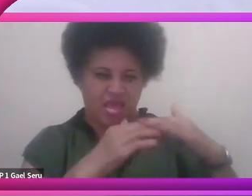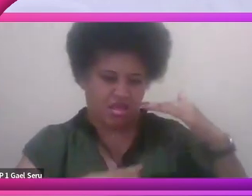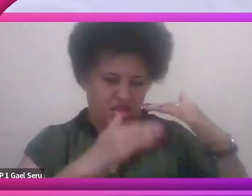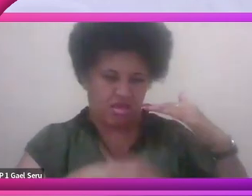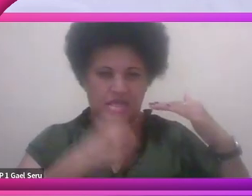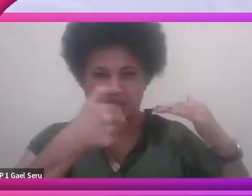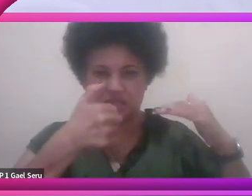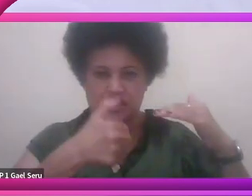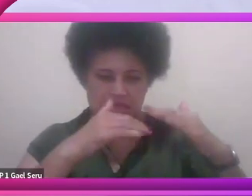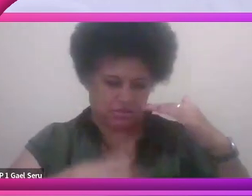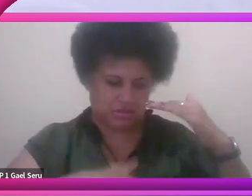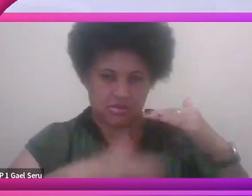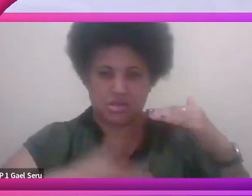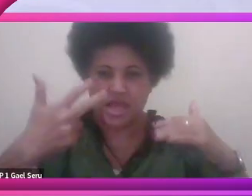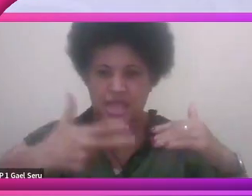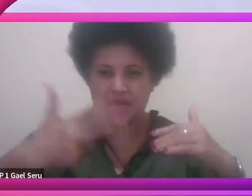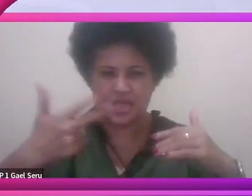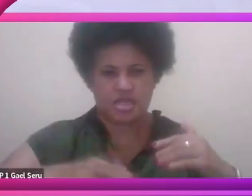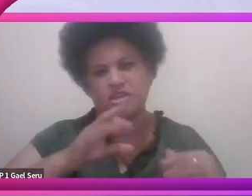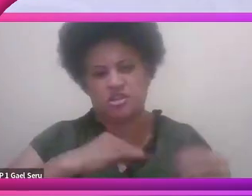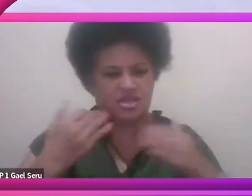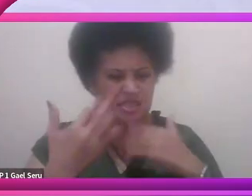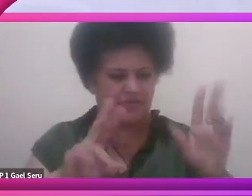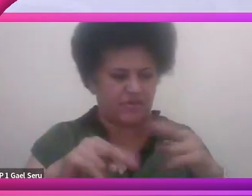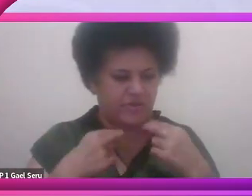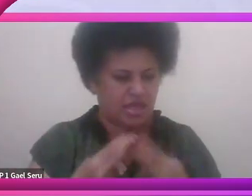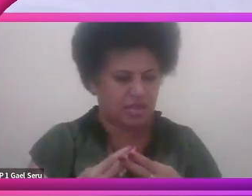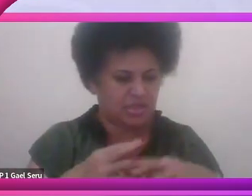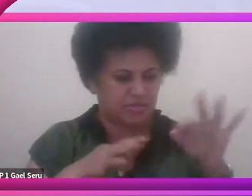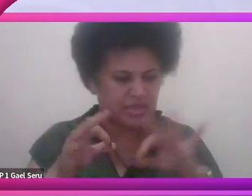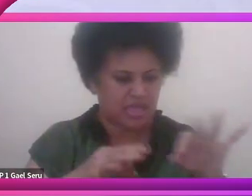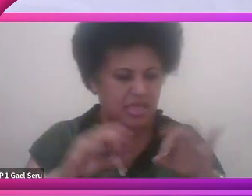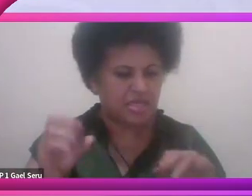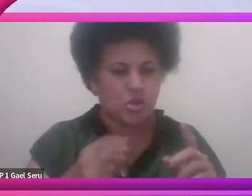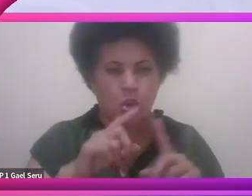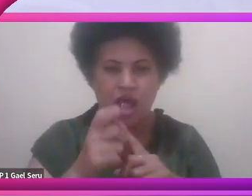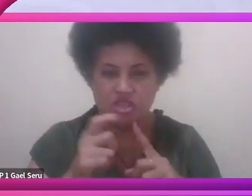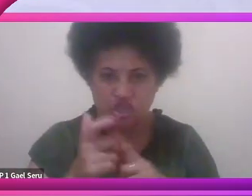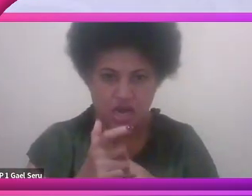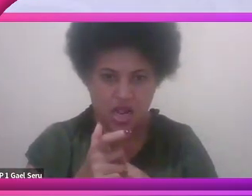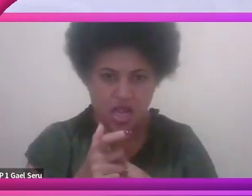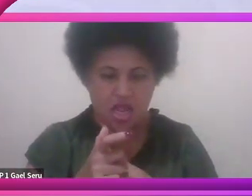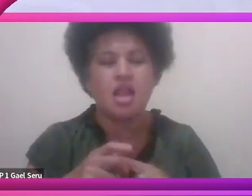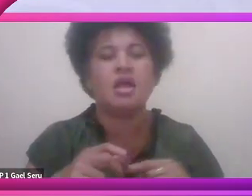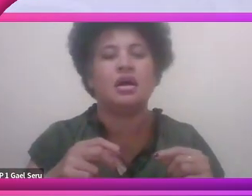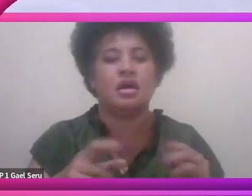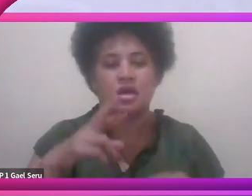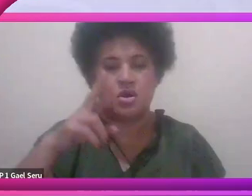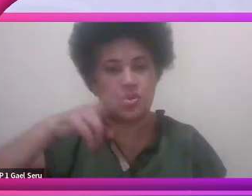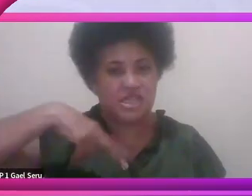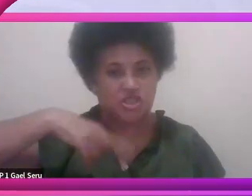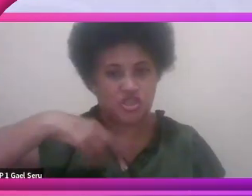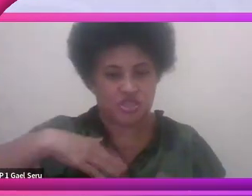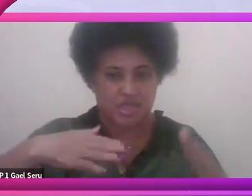below 18 should not give family planning. So something like that. So the cultural religious barrier, we have put that to prevent